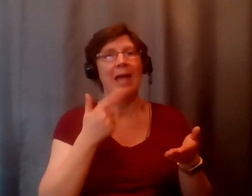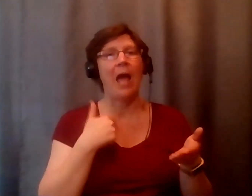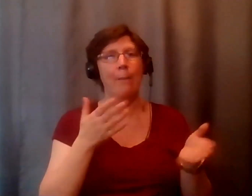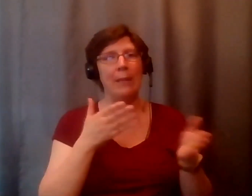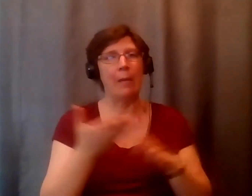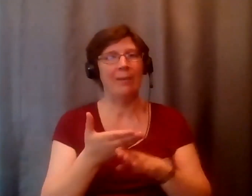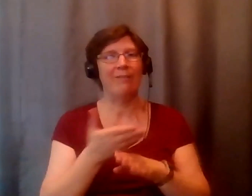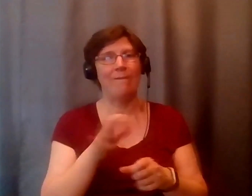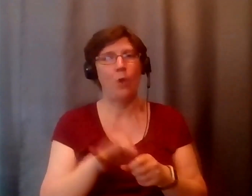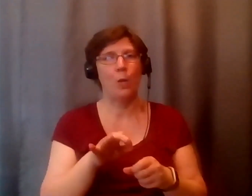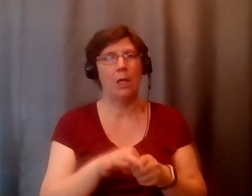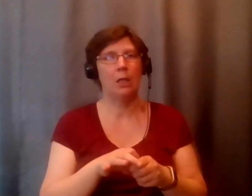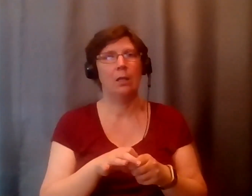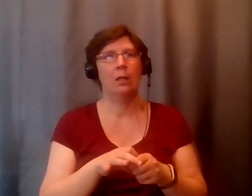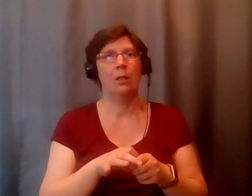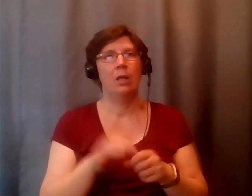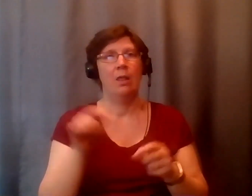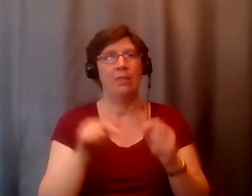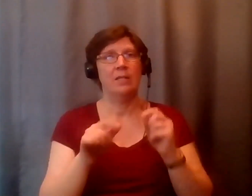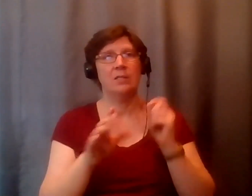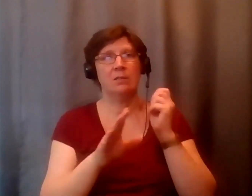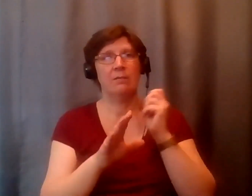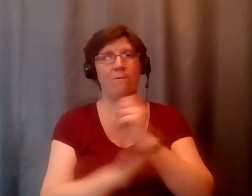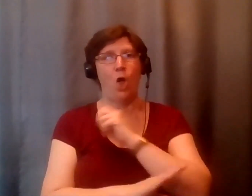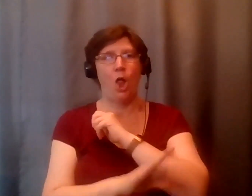voting this fall